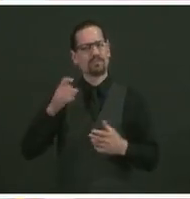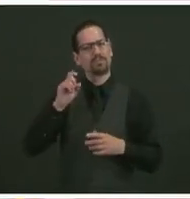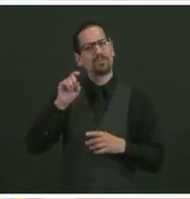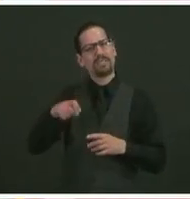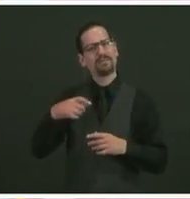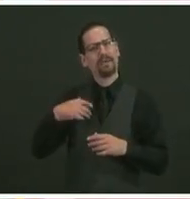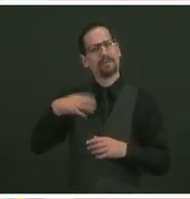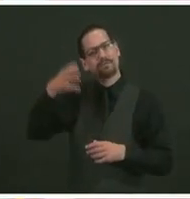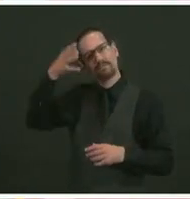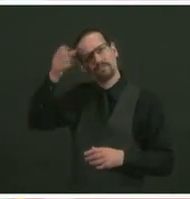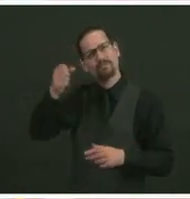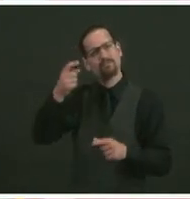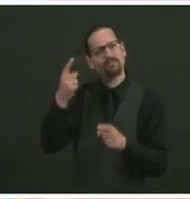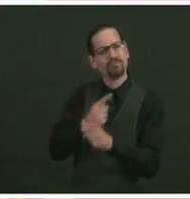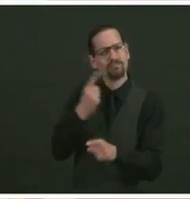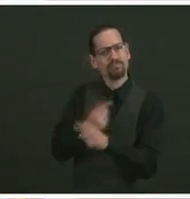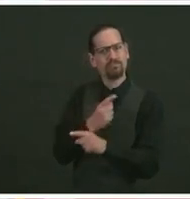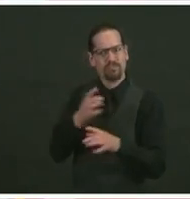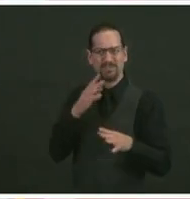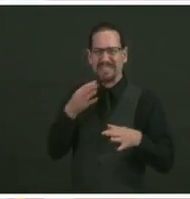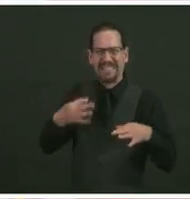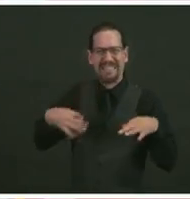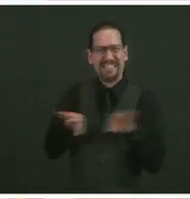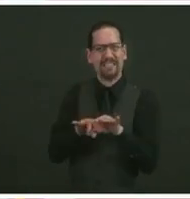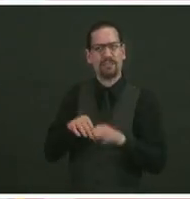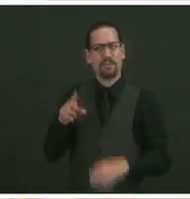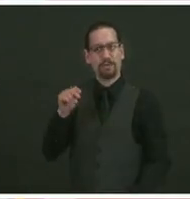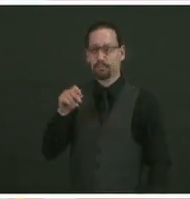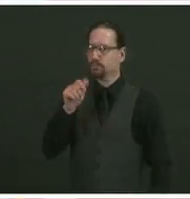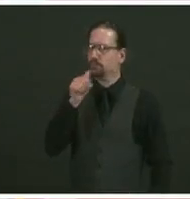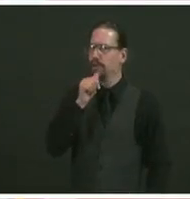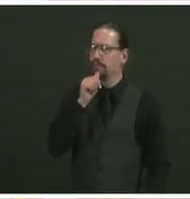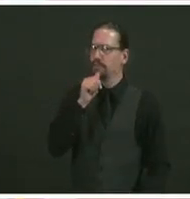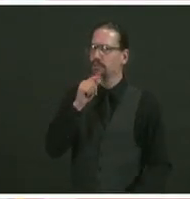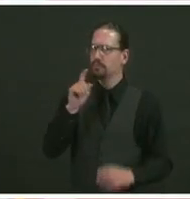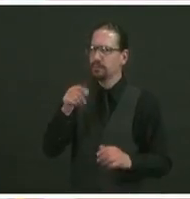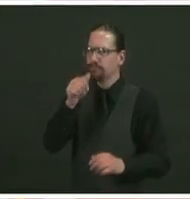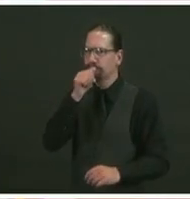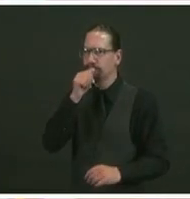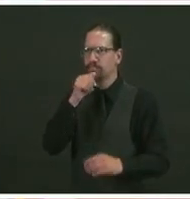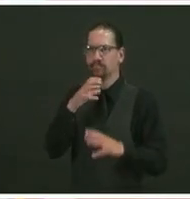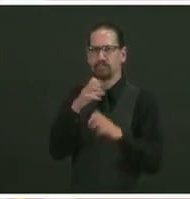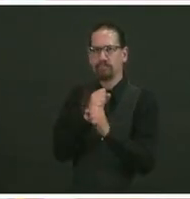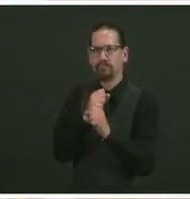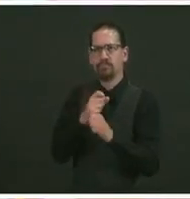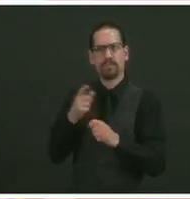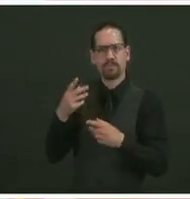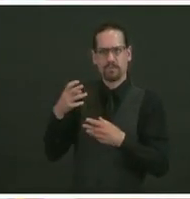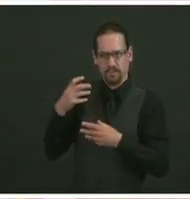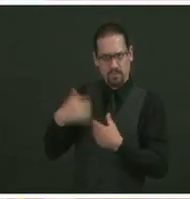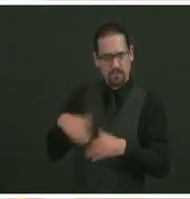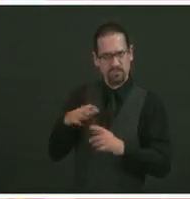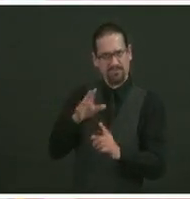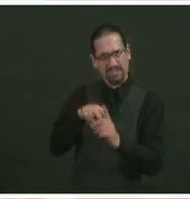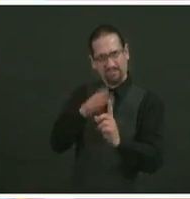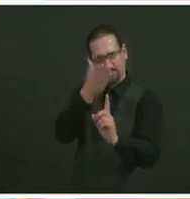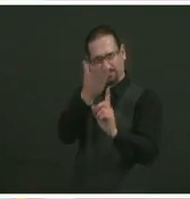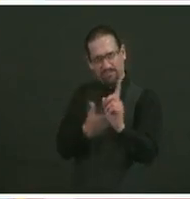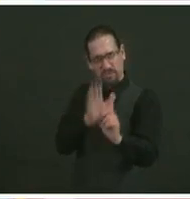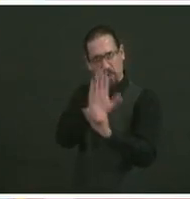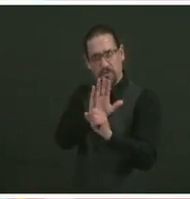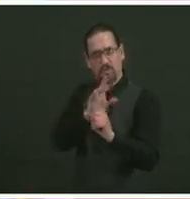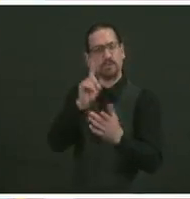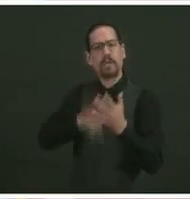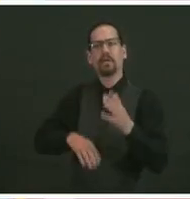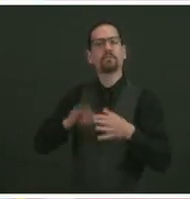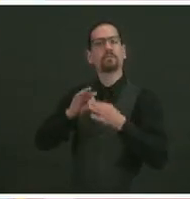So we just can't willy-nilly throw things around here. But your genetic material is yours as well. That can't be released without your consent. So thanks for raising